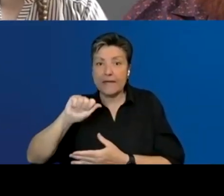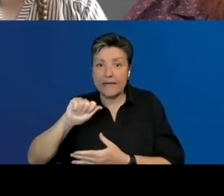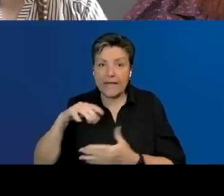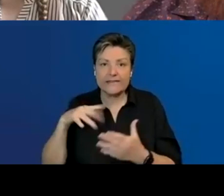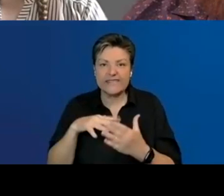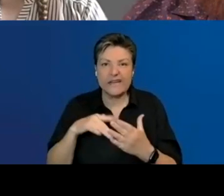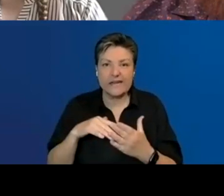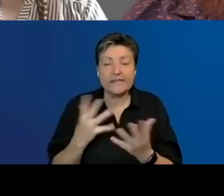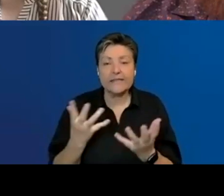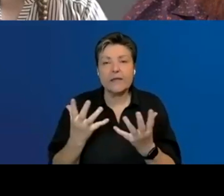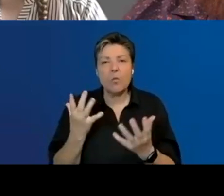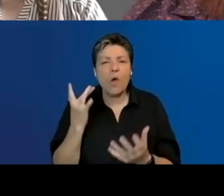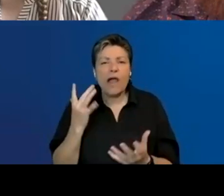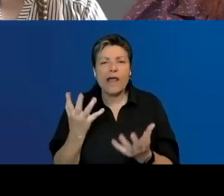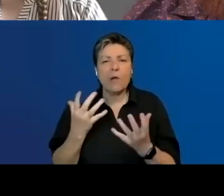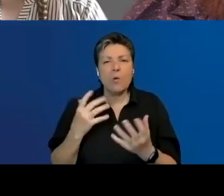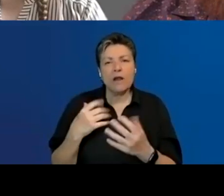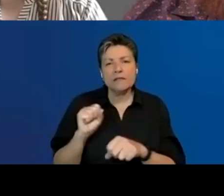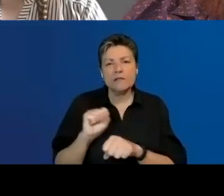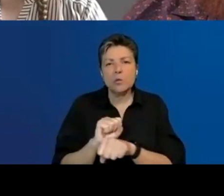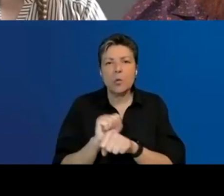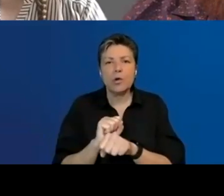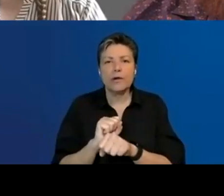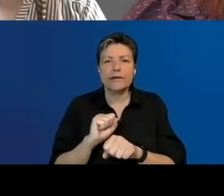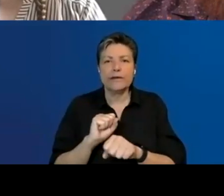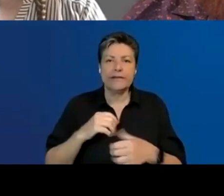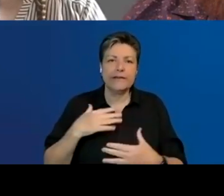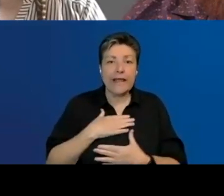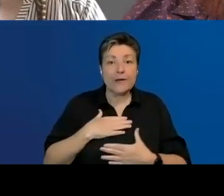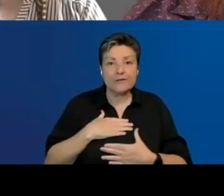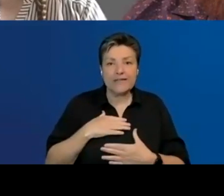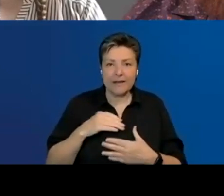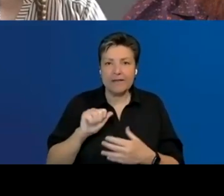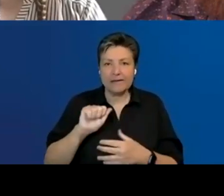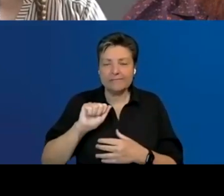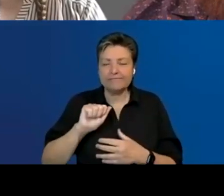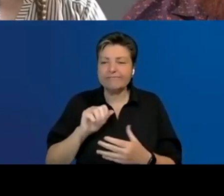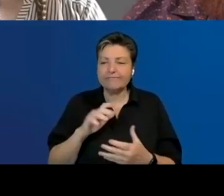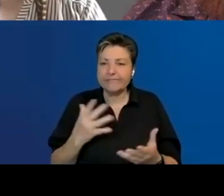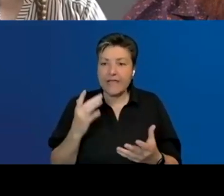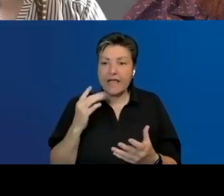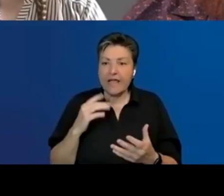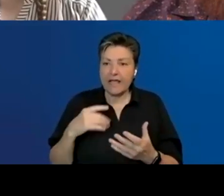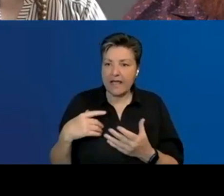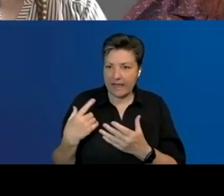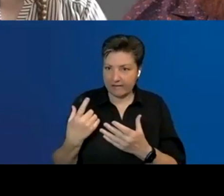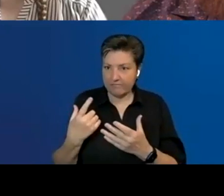the entertainment space. So I definitely use it to talk about like my why, and I use that